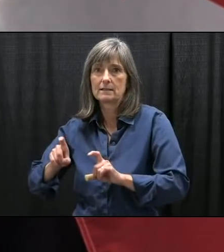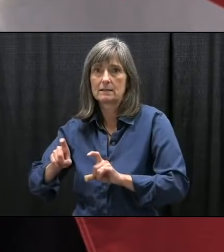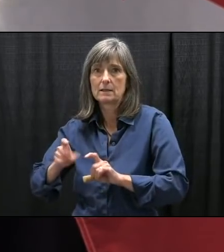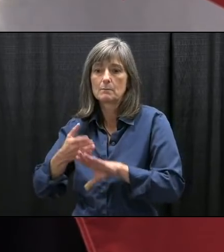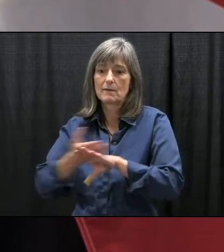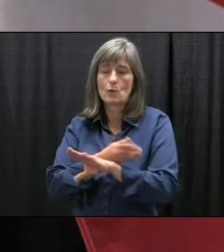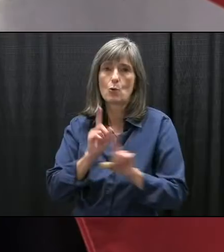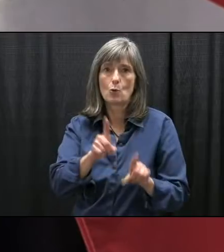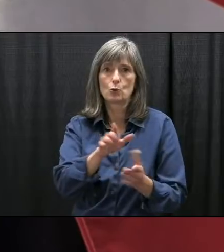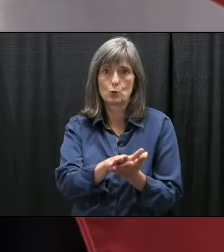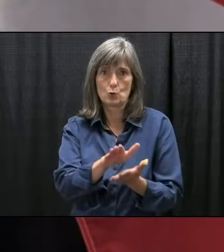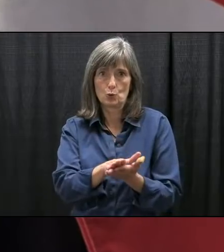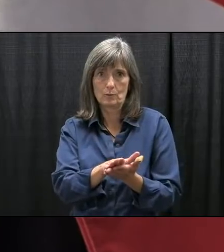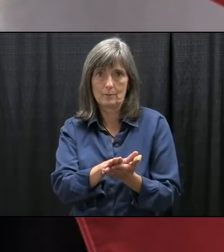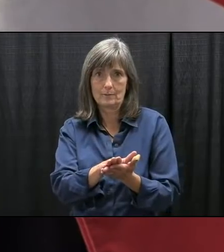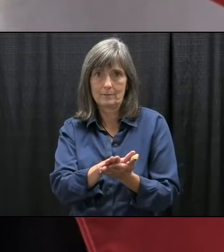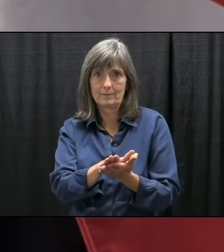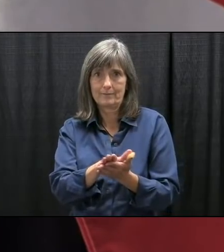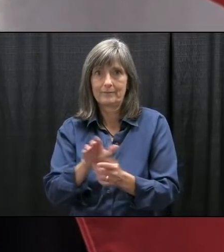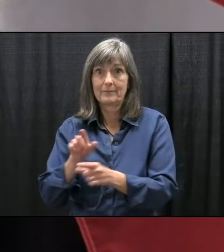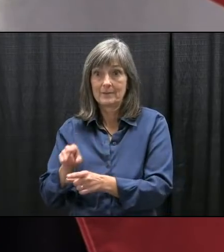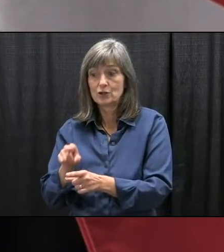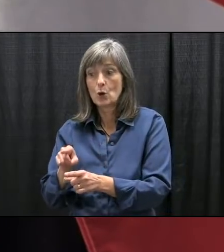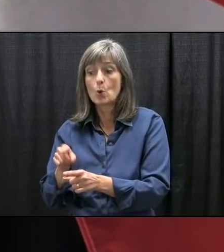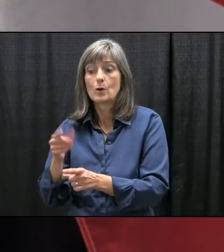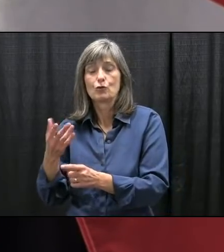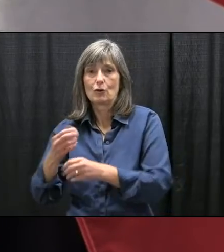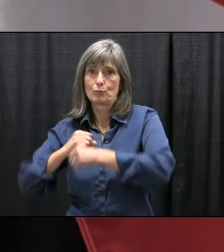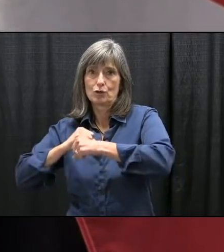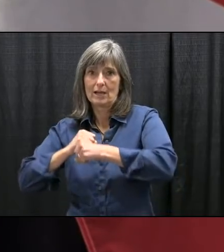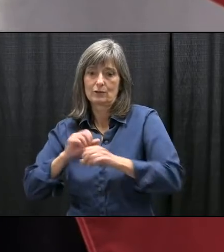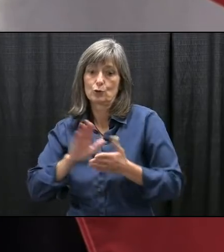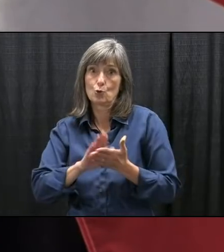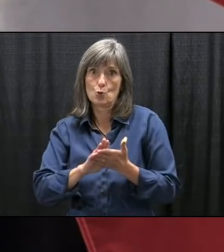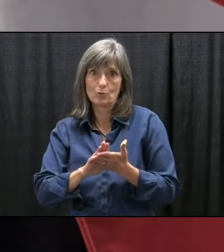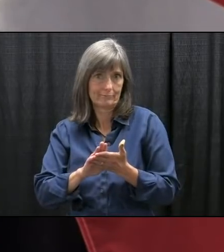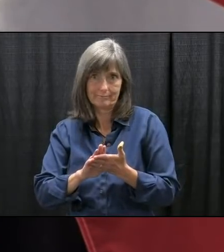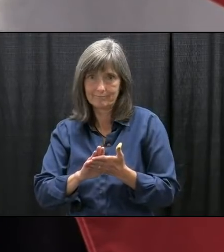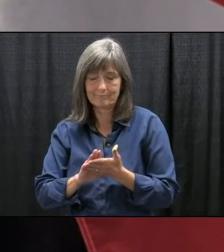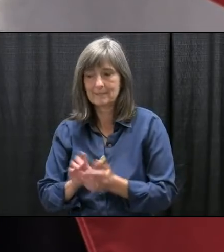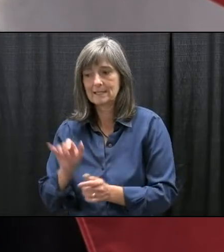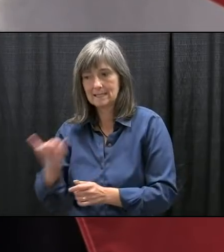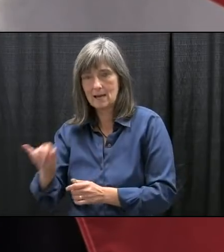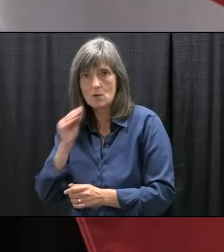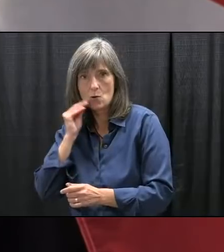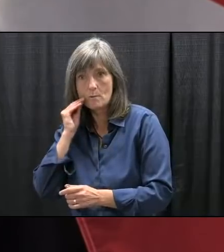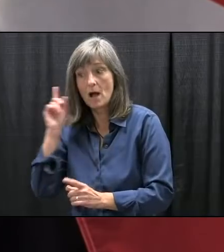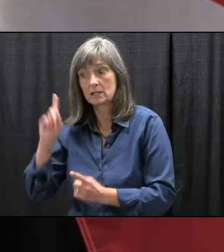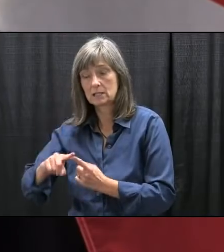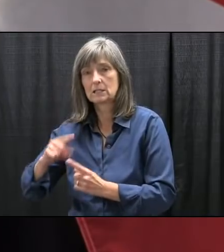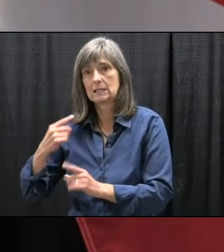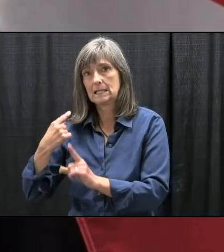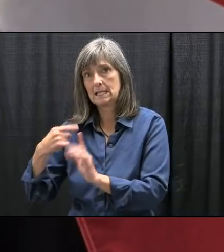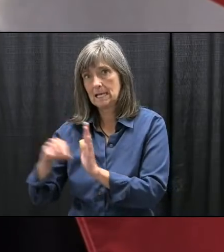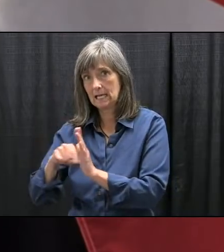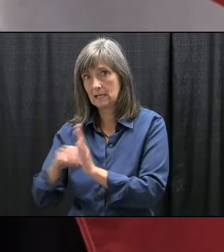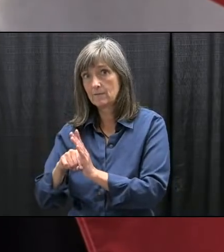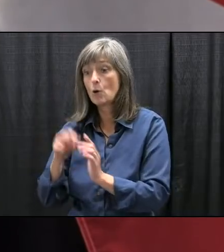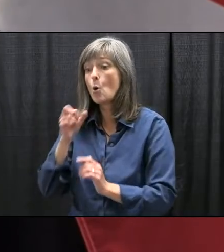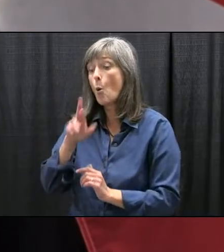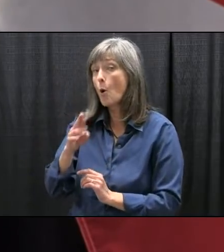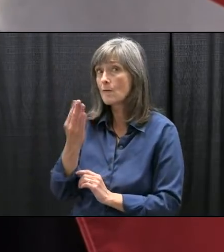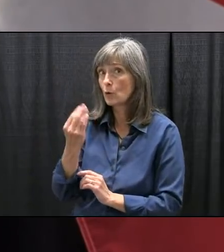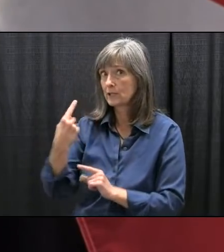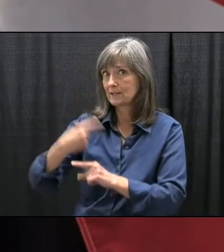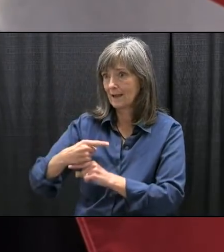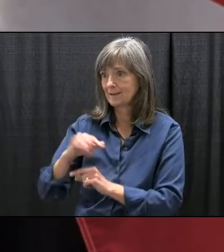that any sort of passage from a child to transmission in school. We're also extending that during a 14-day period, which we know